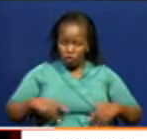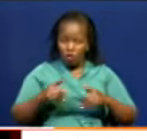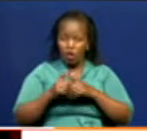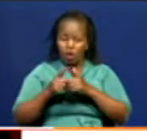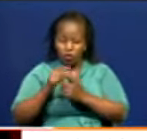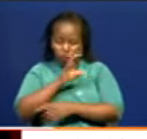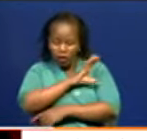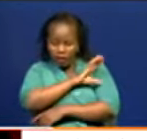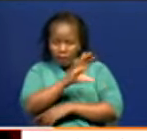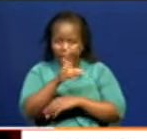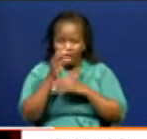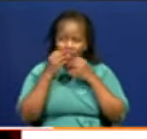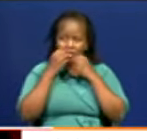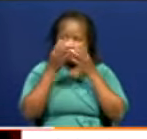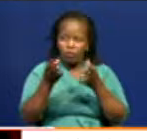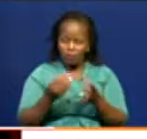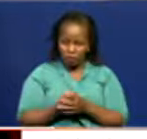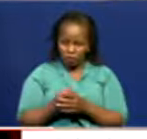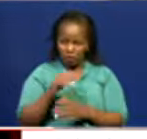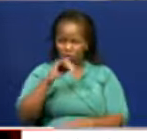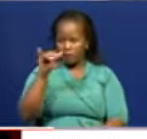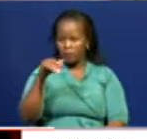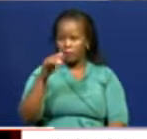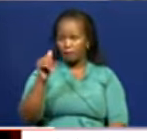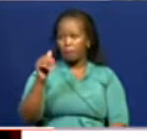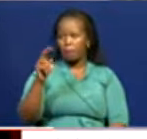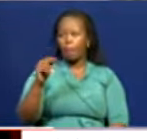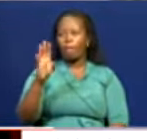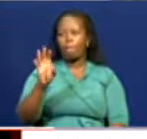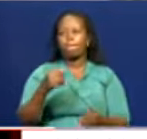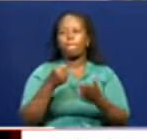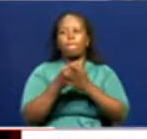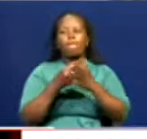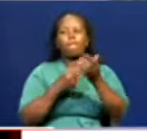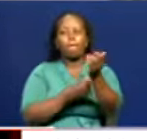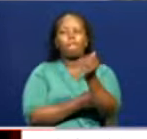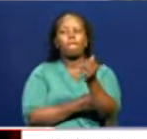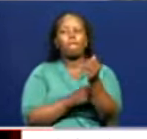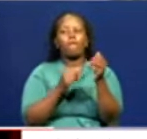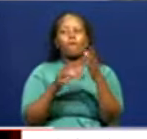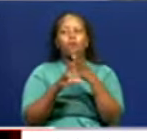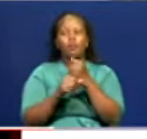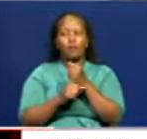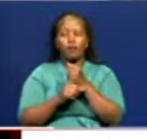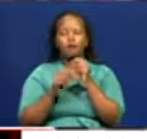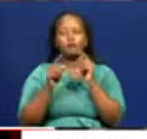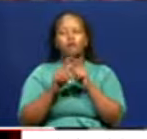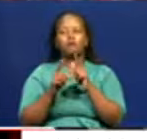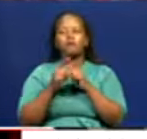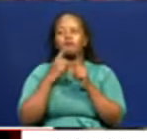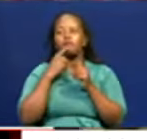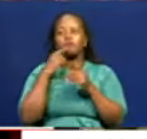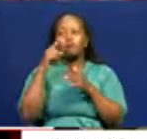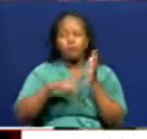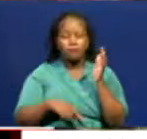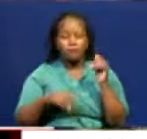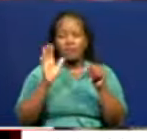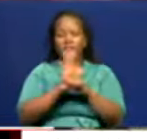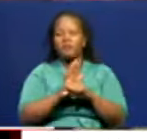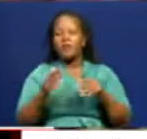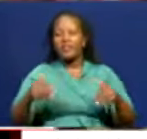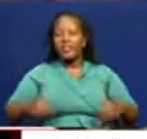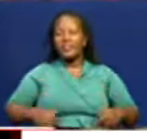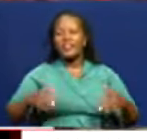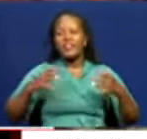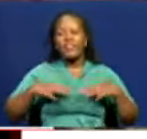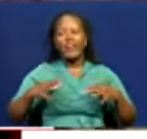on the subject. Jane Wathome, founder Beacon of Hope Foundation, observed that many young people are making the